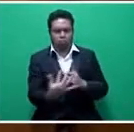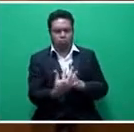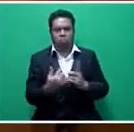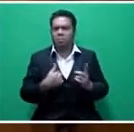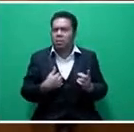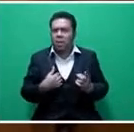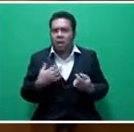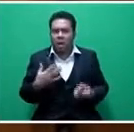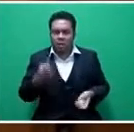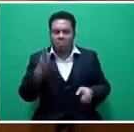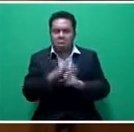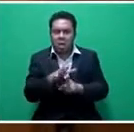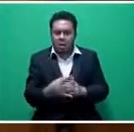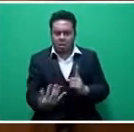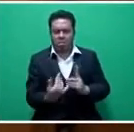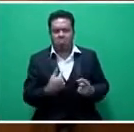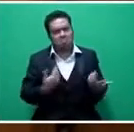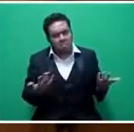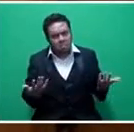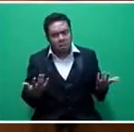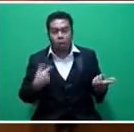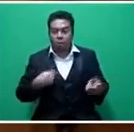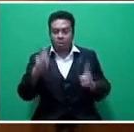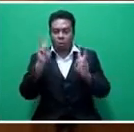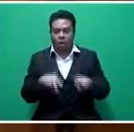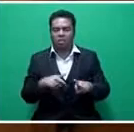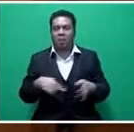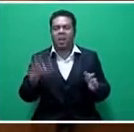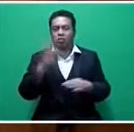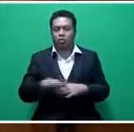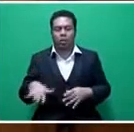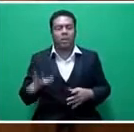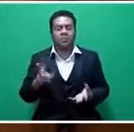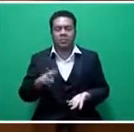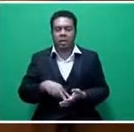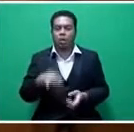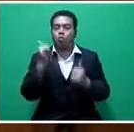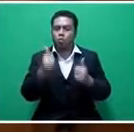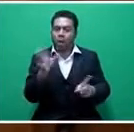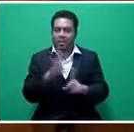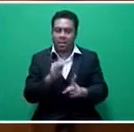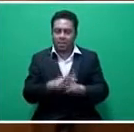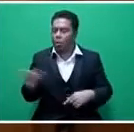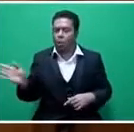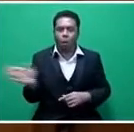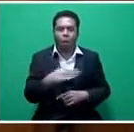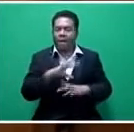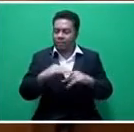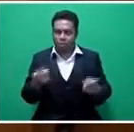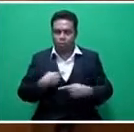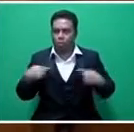sir, we as honourable members of the House are being watched by children and must set a good example in all and everything that we